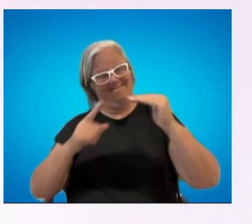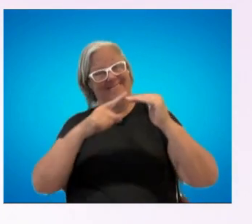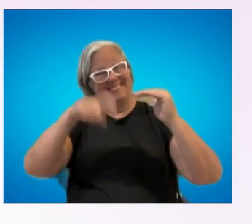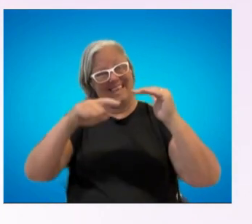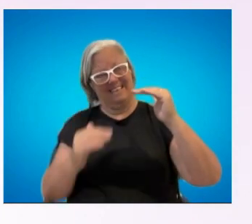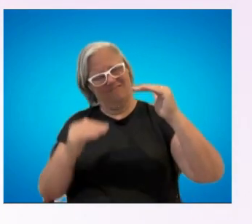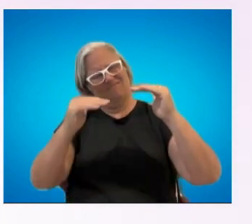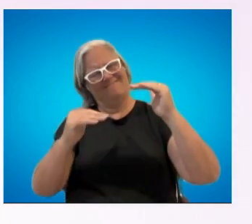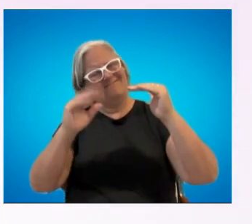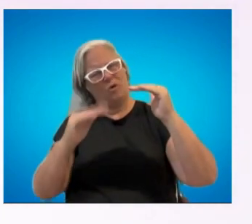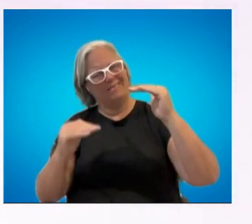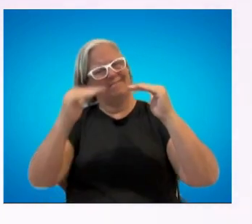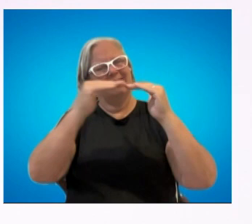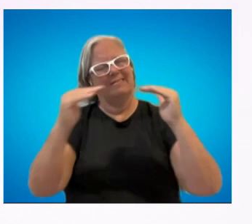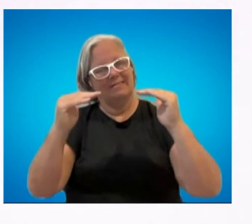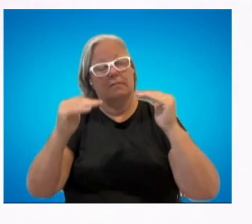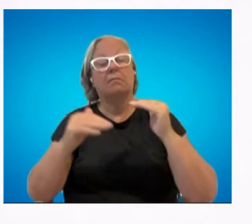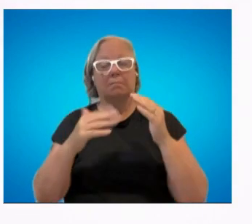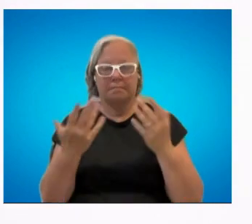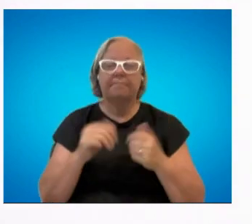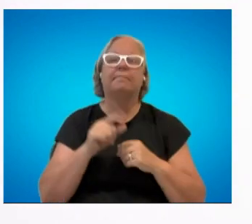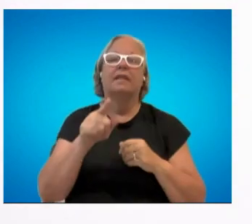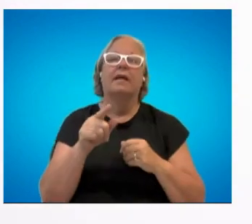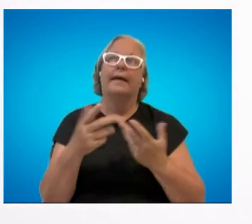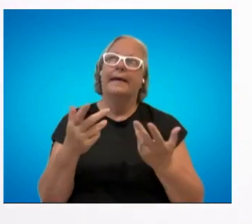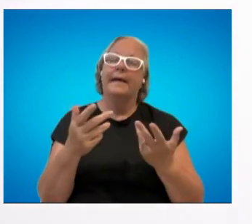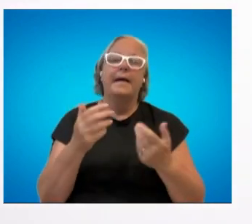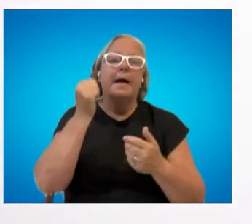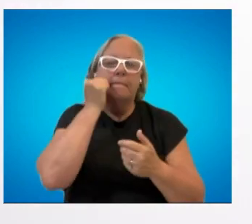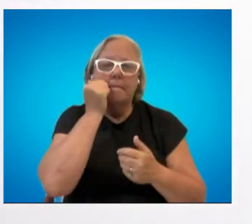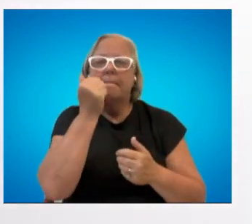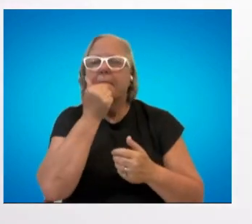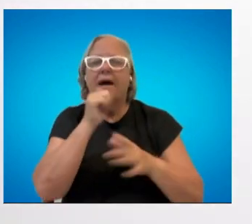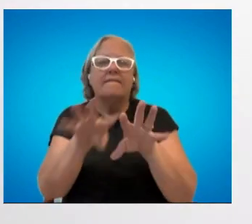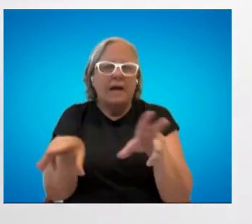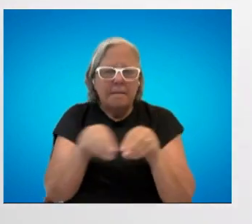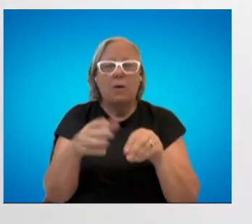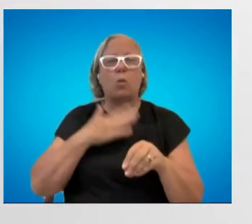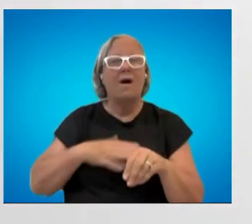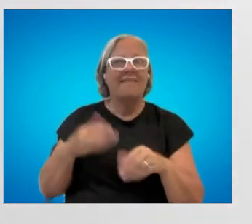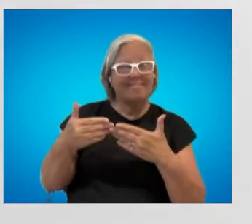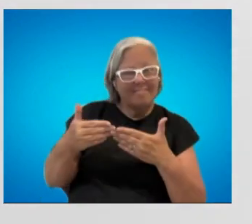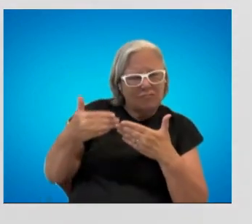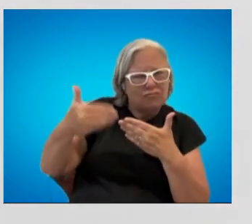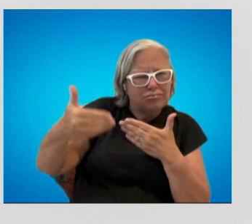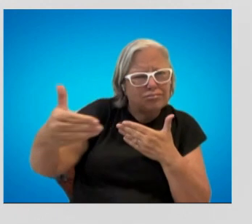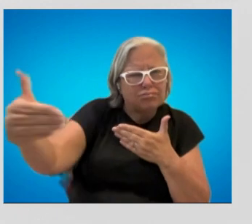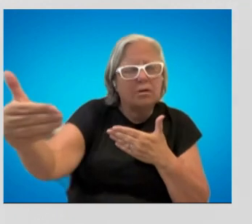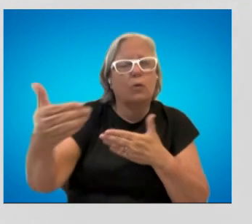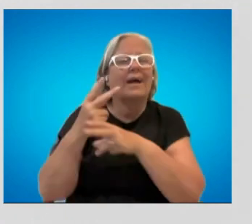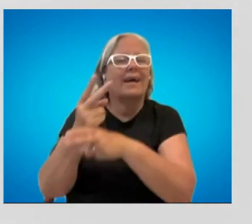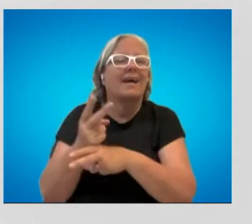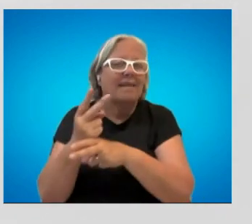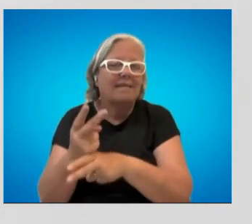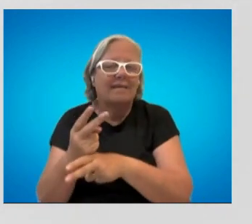need long-term care, they name affordability, long waiting